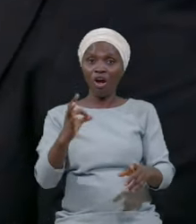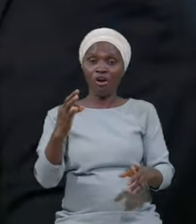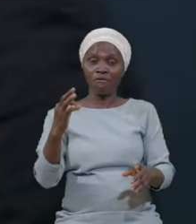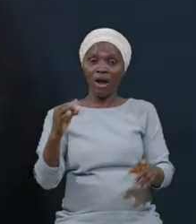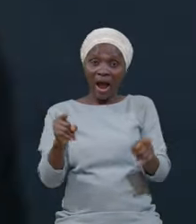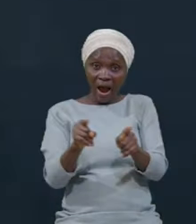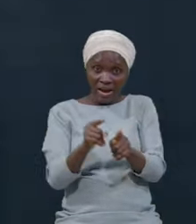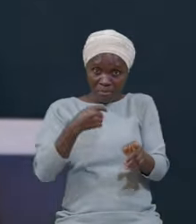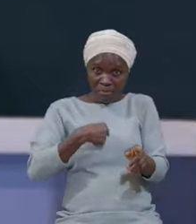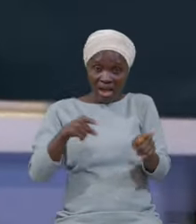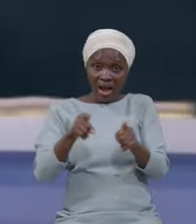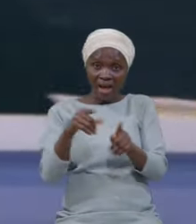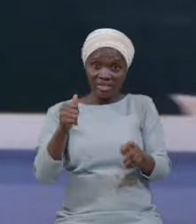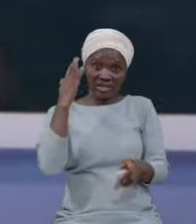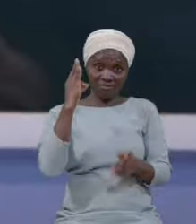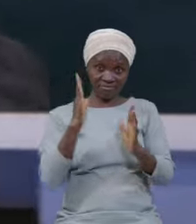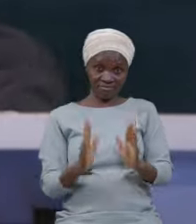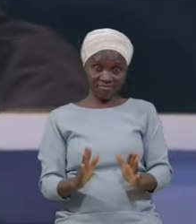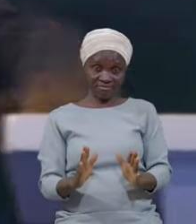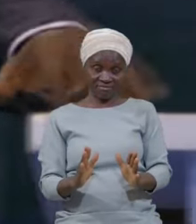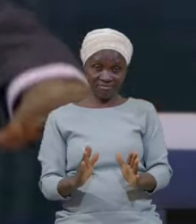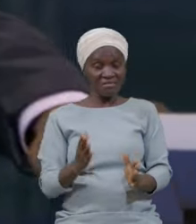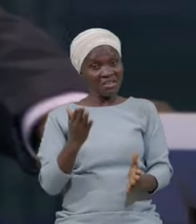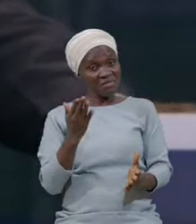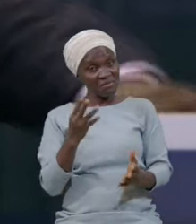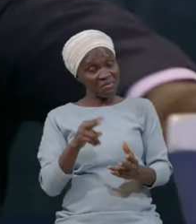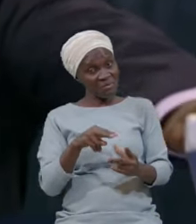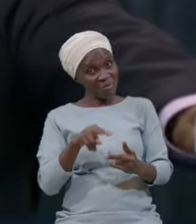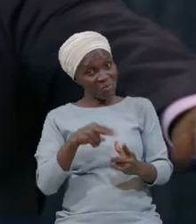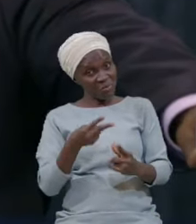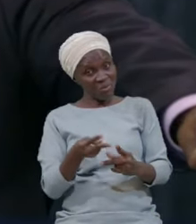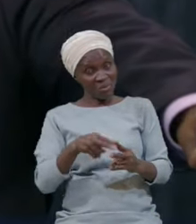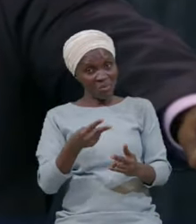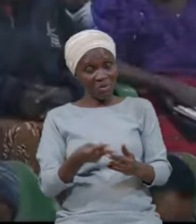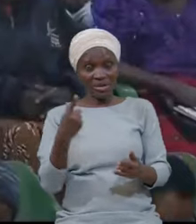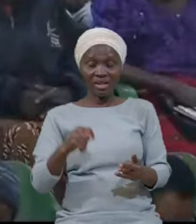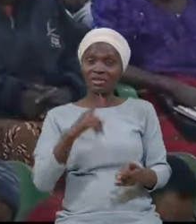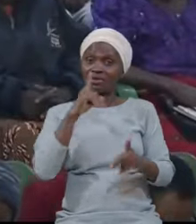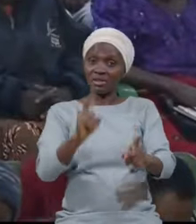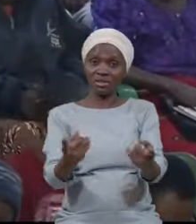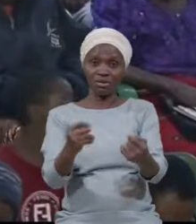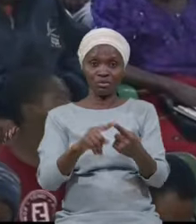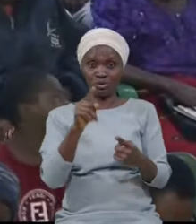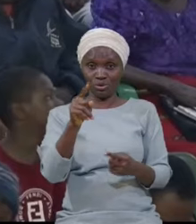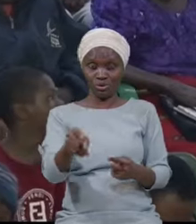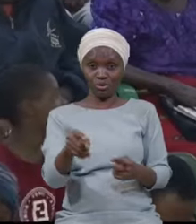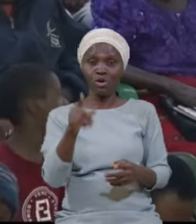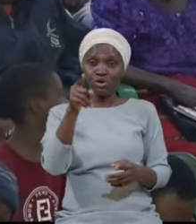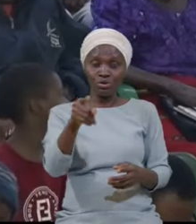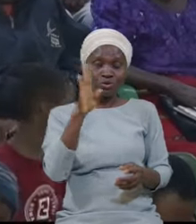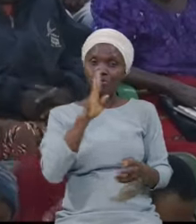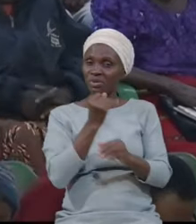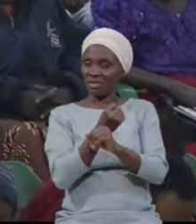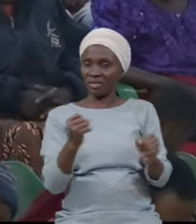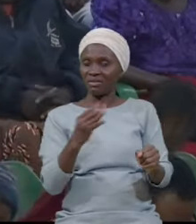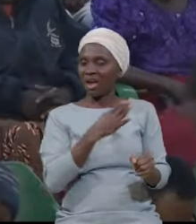when that decree comes to you that you are saved, it cannot be changed. Amen. You are healed, it cannot